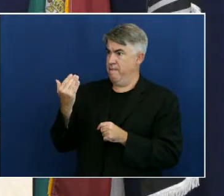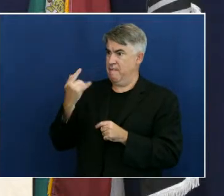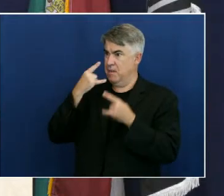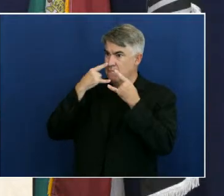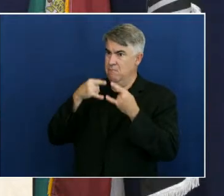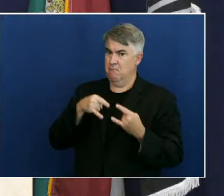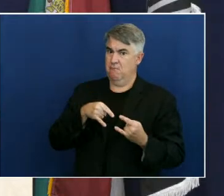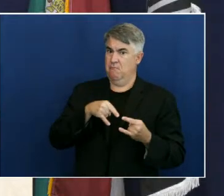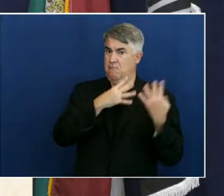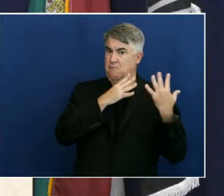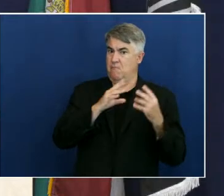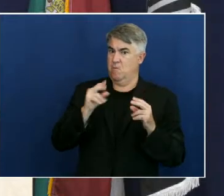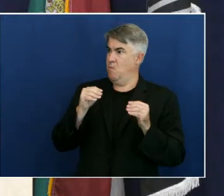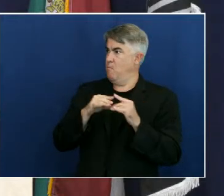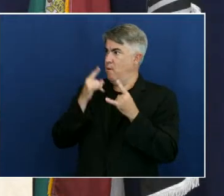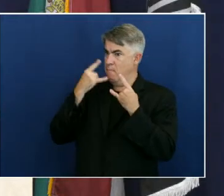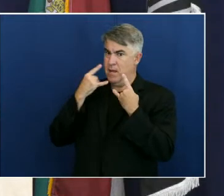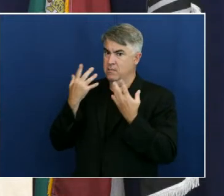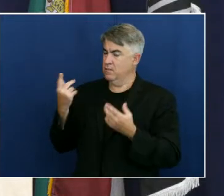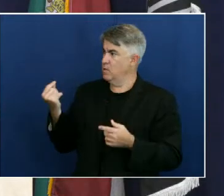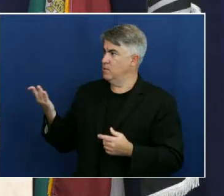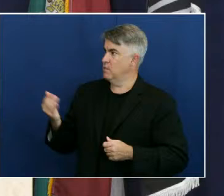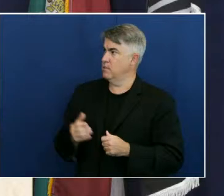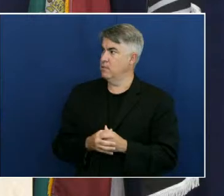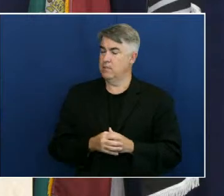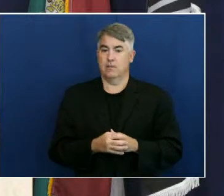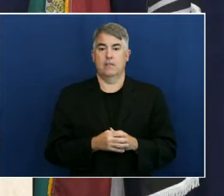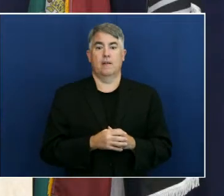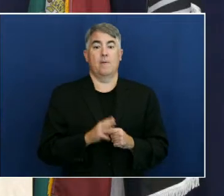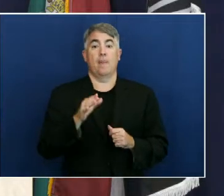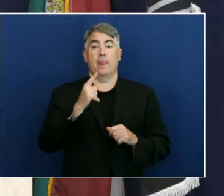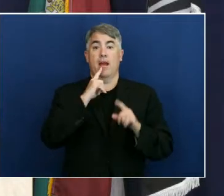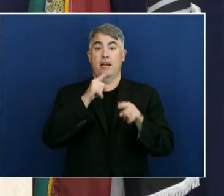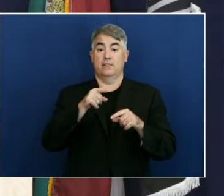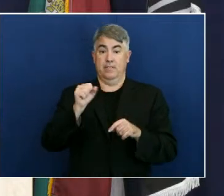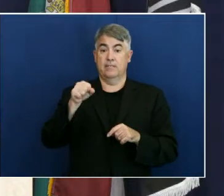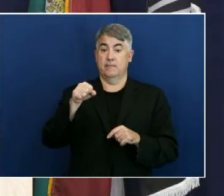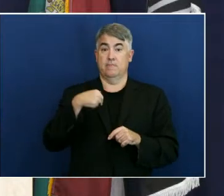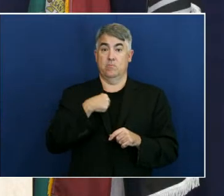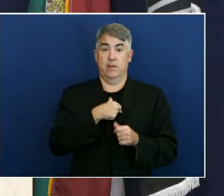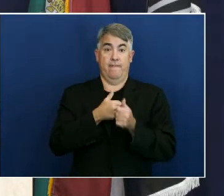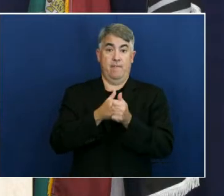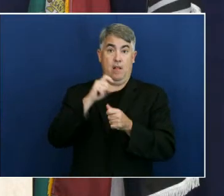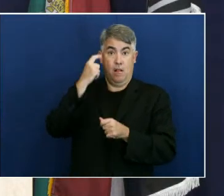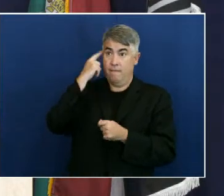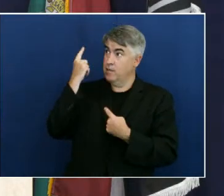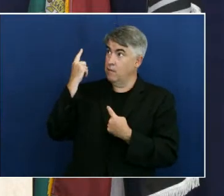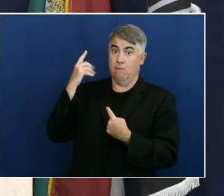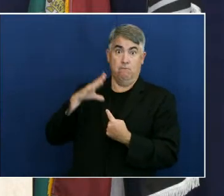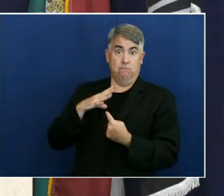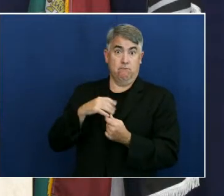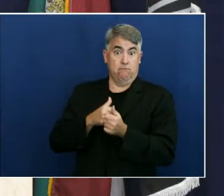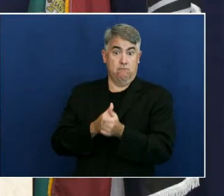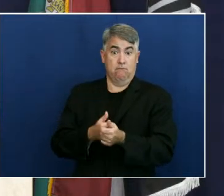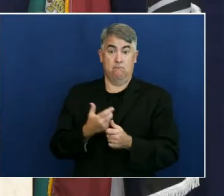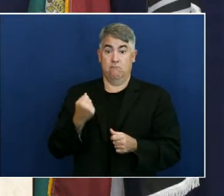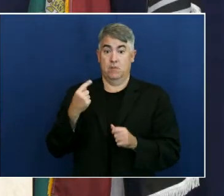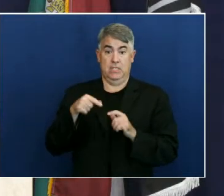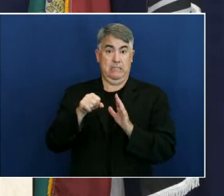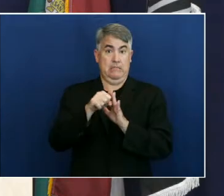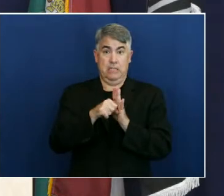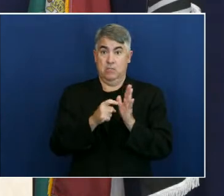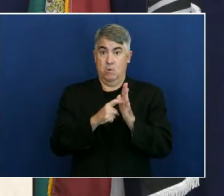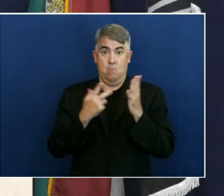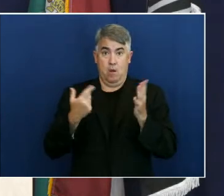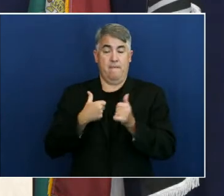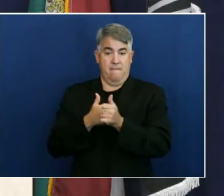masks. Yeah, we have generally very consistently followed state guidance, and I think that would certainly be the case in this